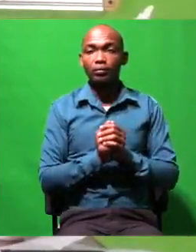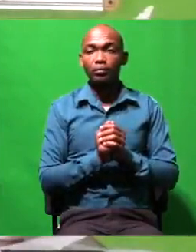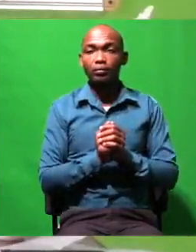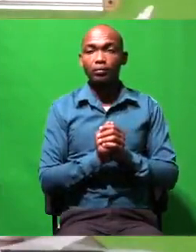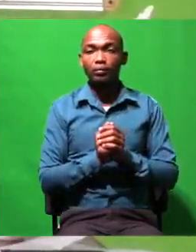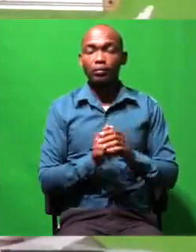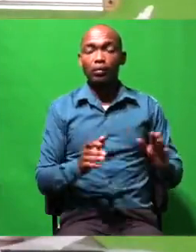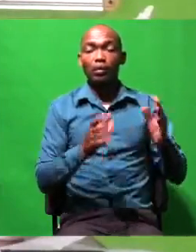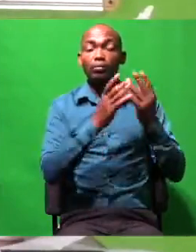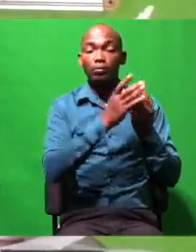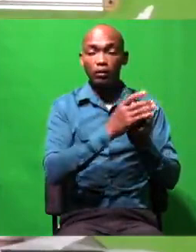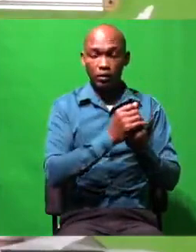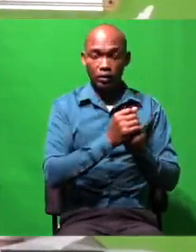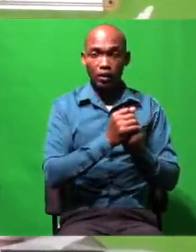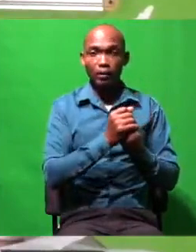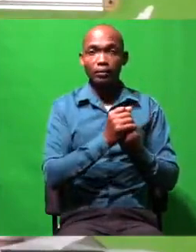and